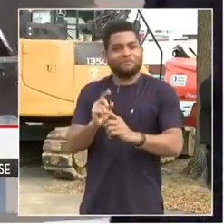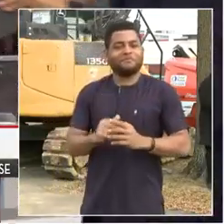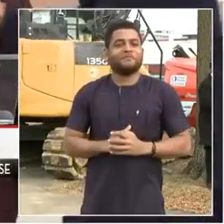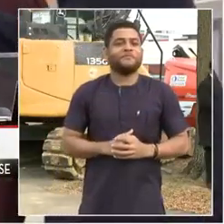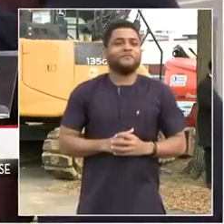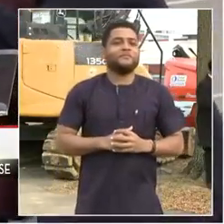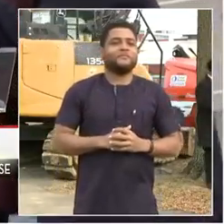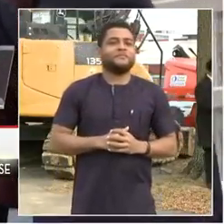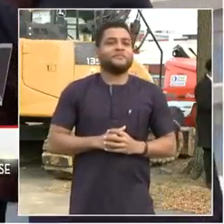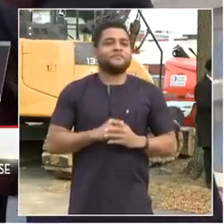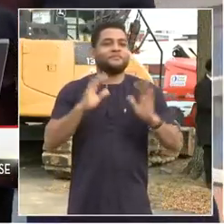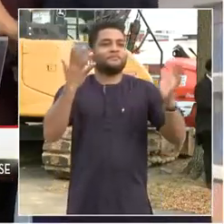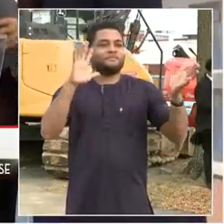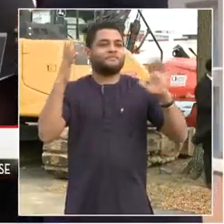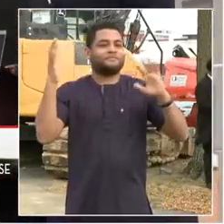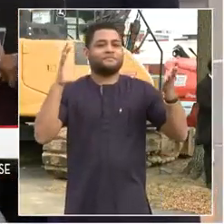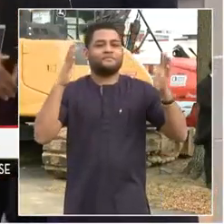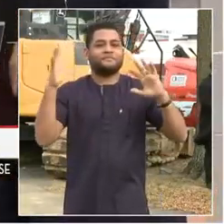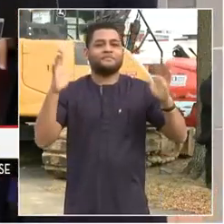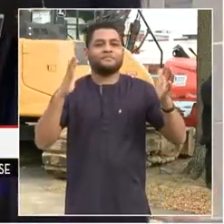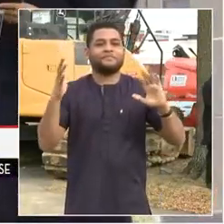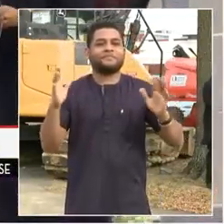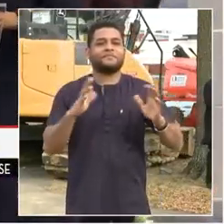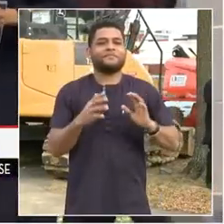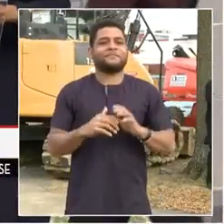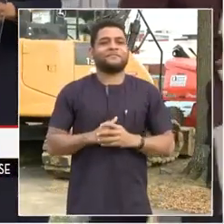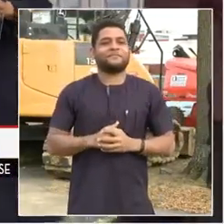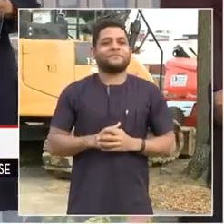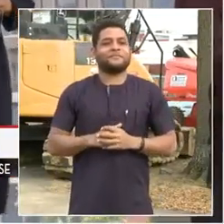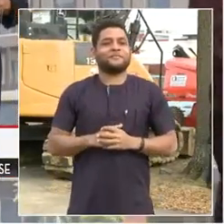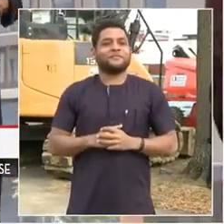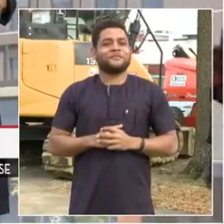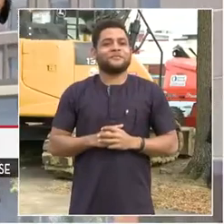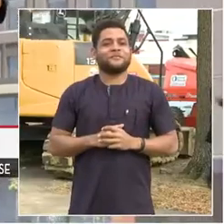Thank you. Thank you. Gave me goosebumps.